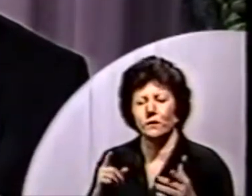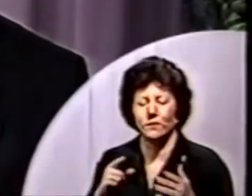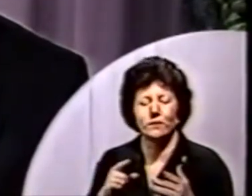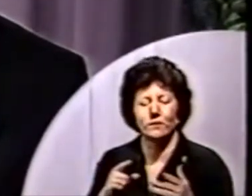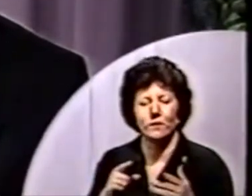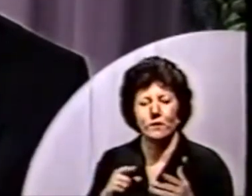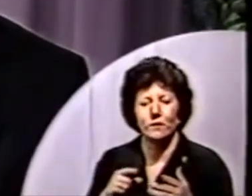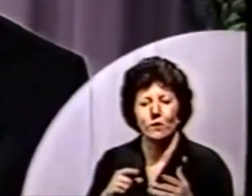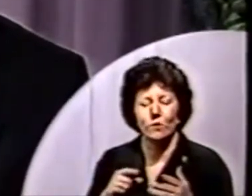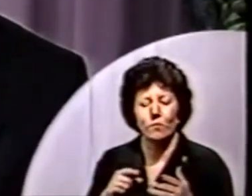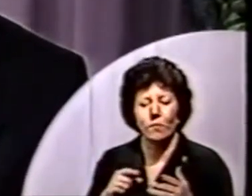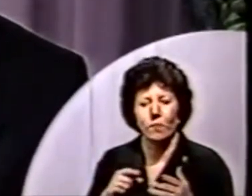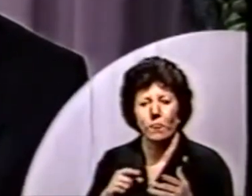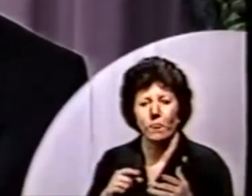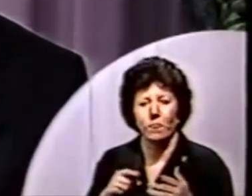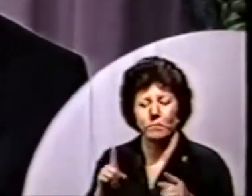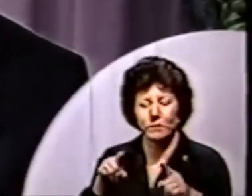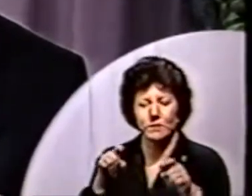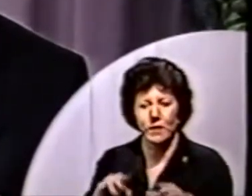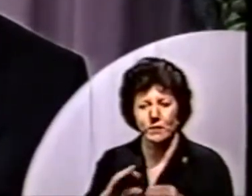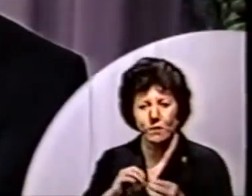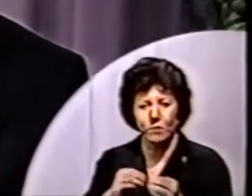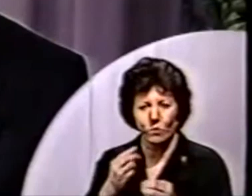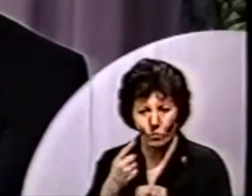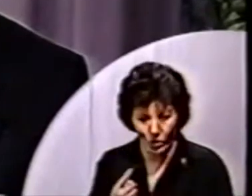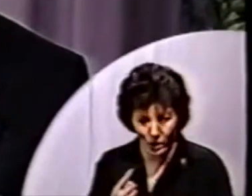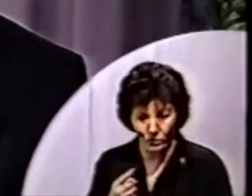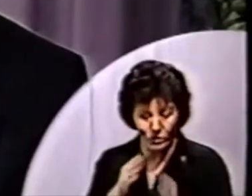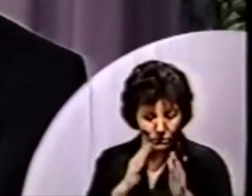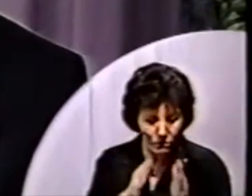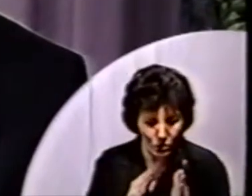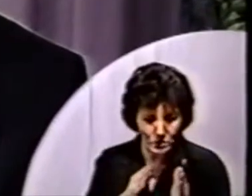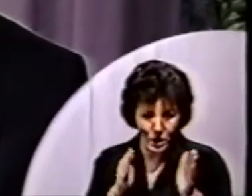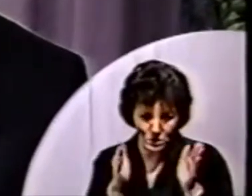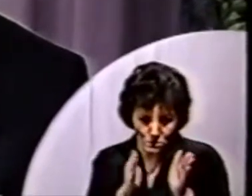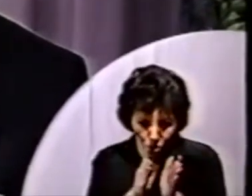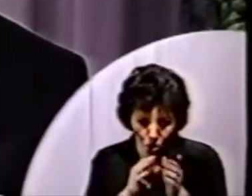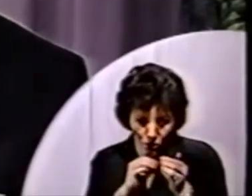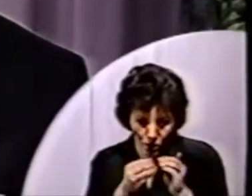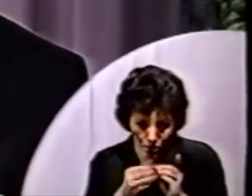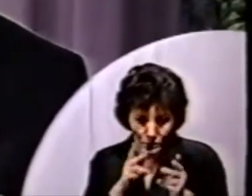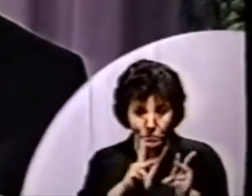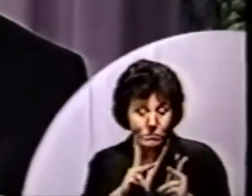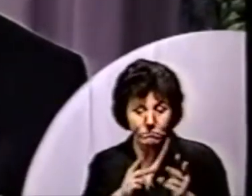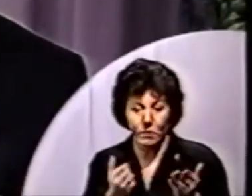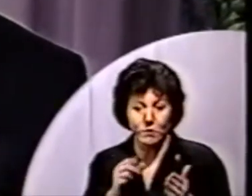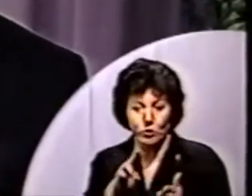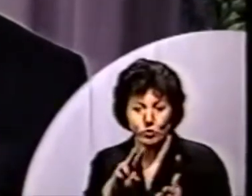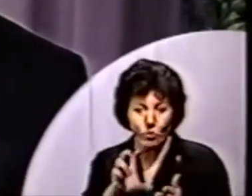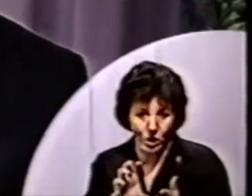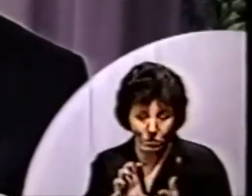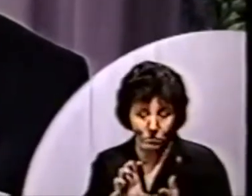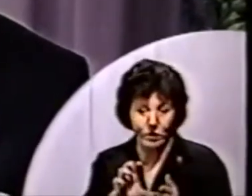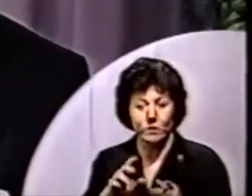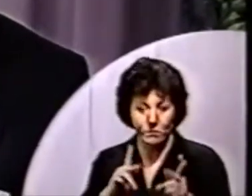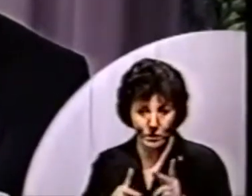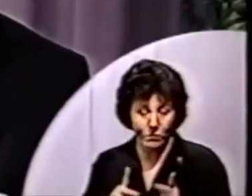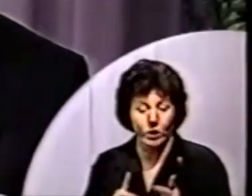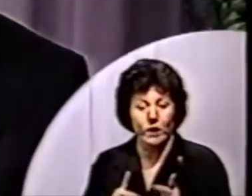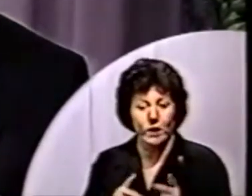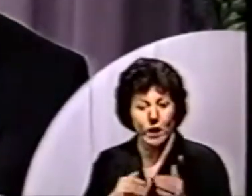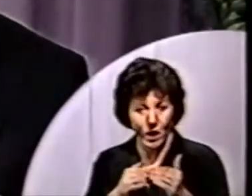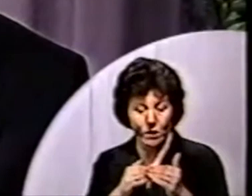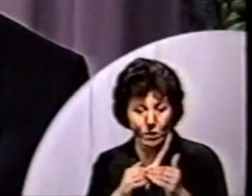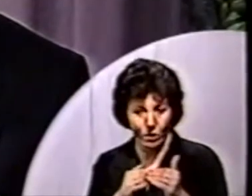the phase one testing was focused on small numbers of people, about 200 participants, in very